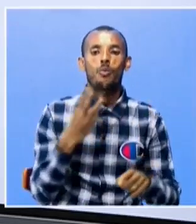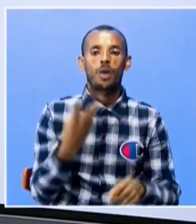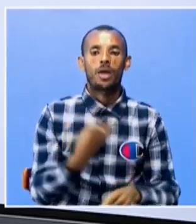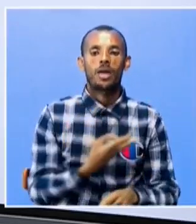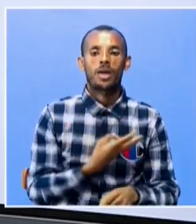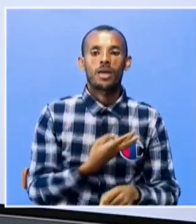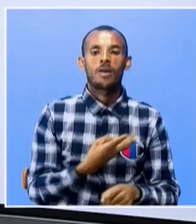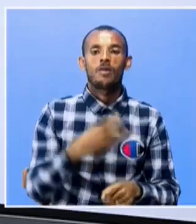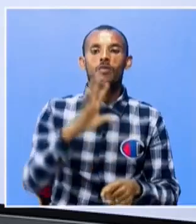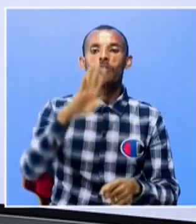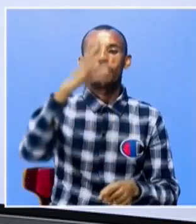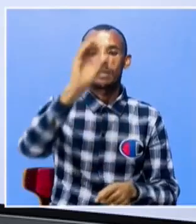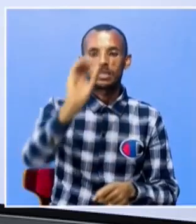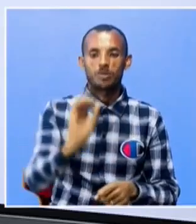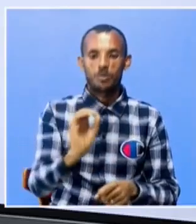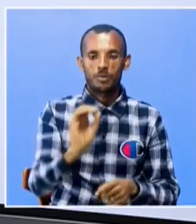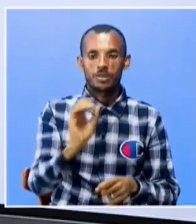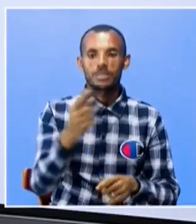4% of the